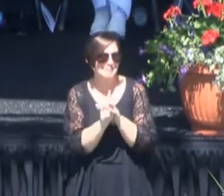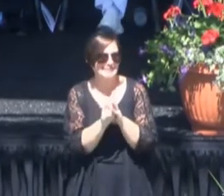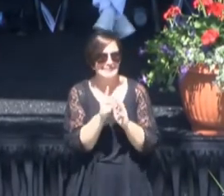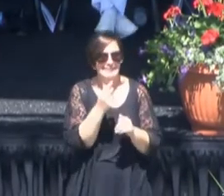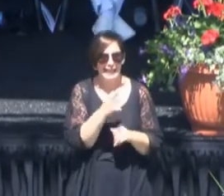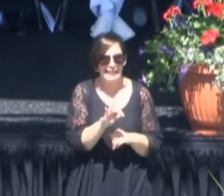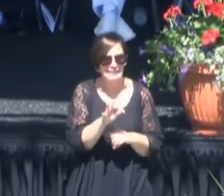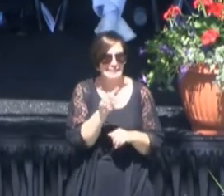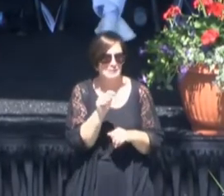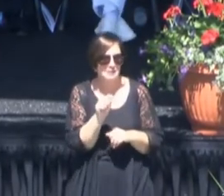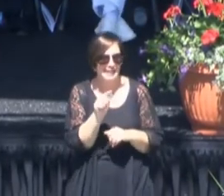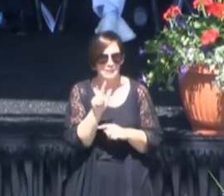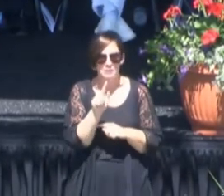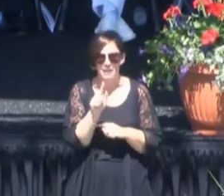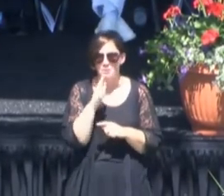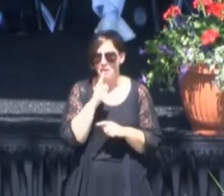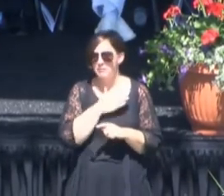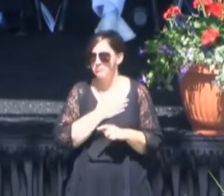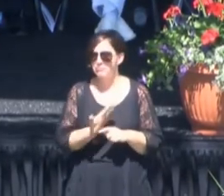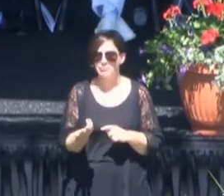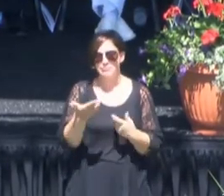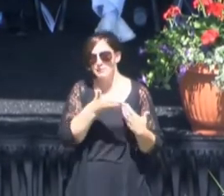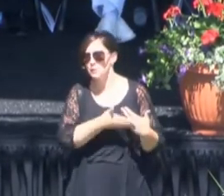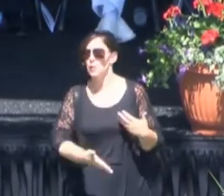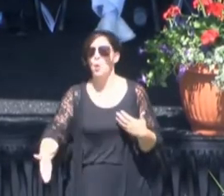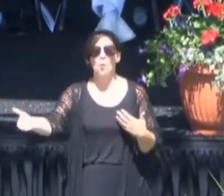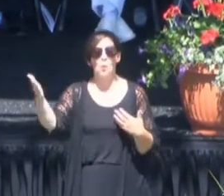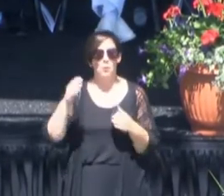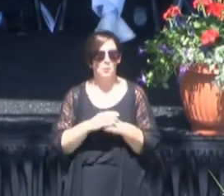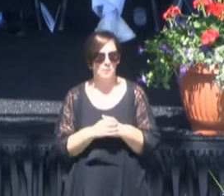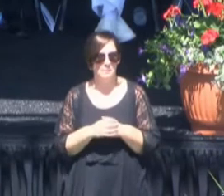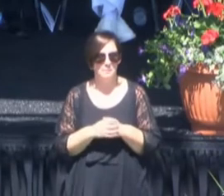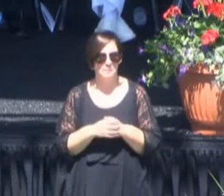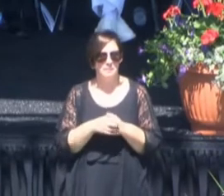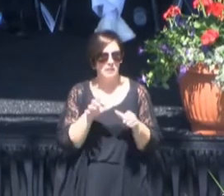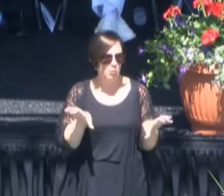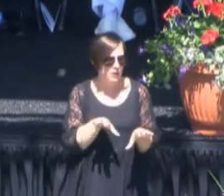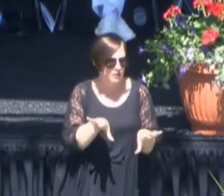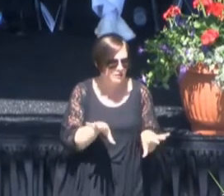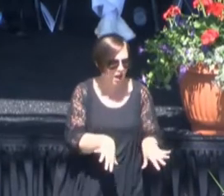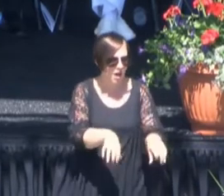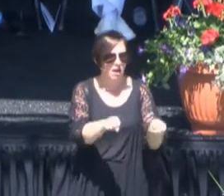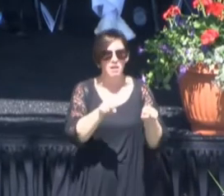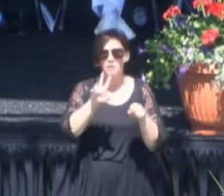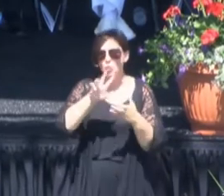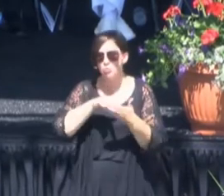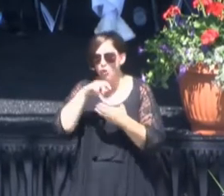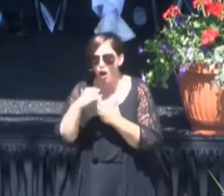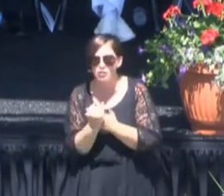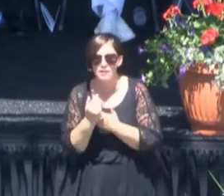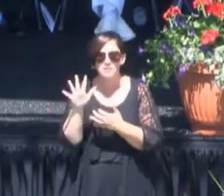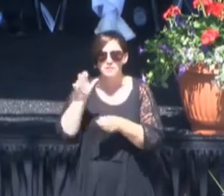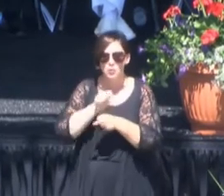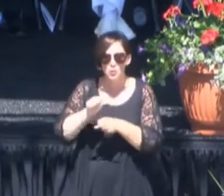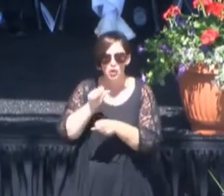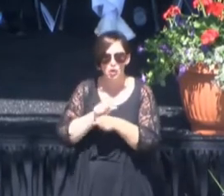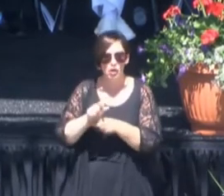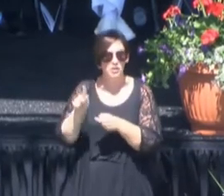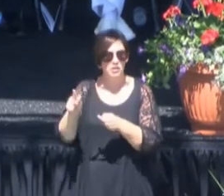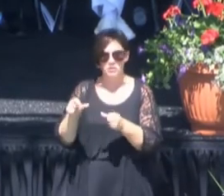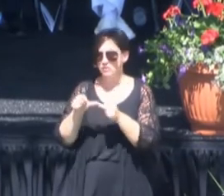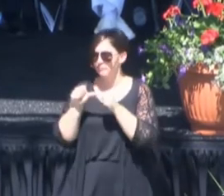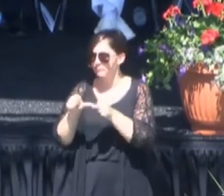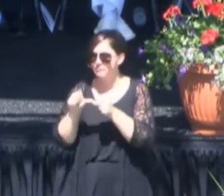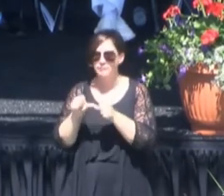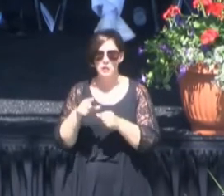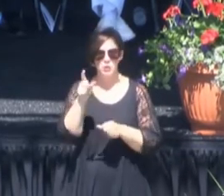up the flag and carry on from here. The things that you have done, the projects you've taken on, and pushed the Academy forward is something that